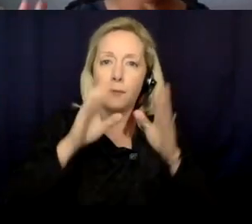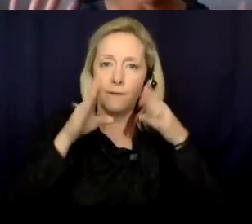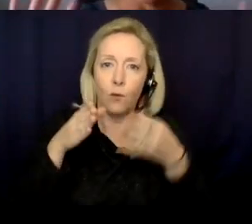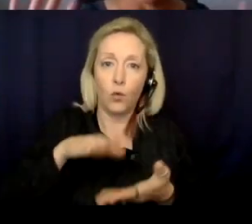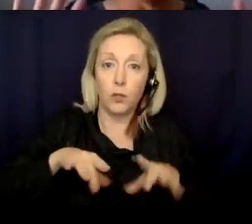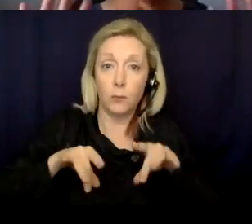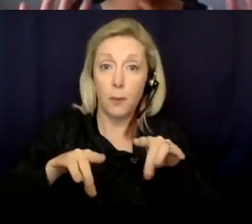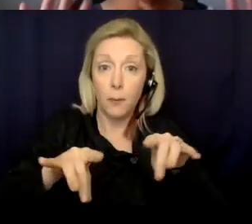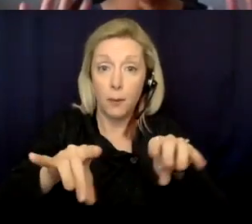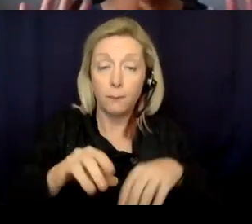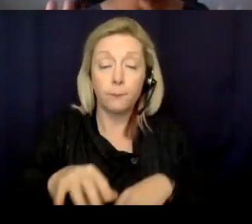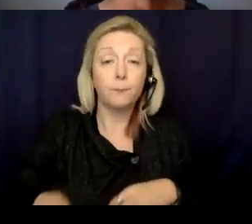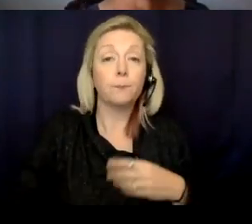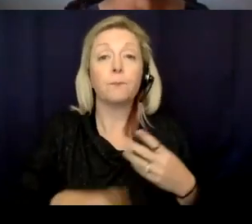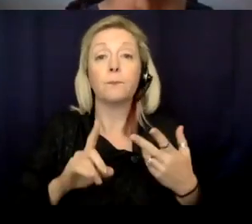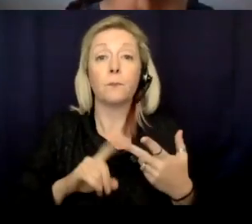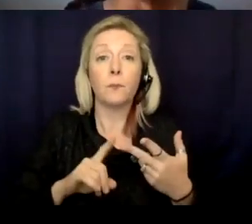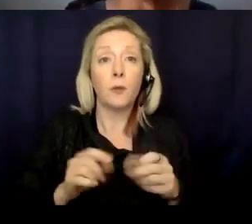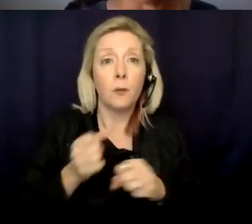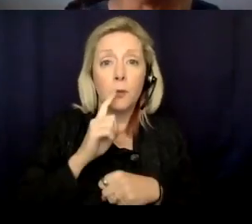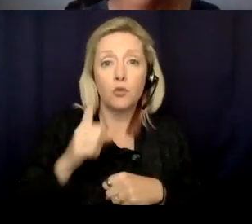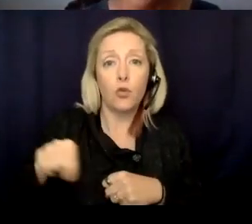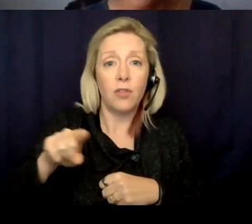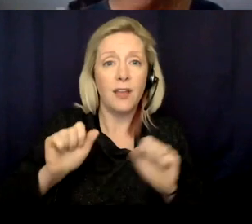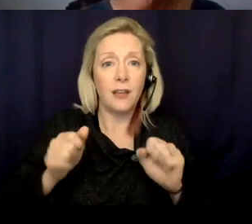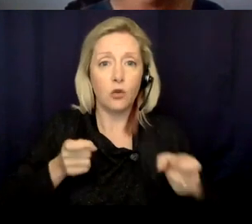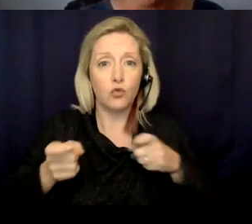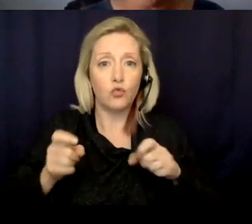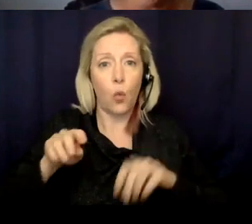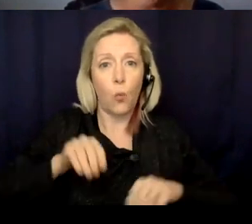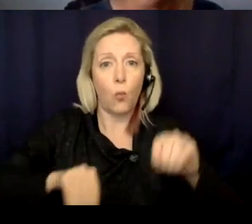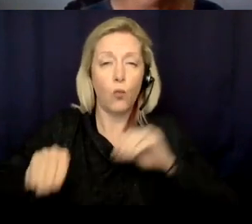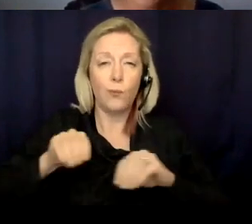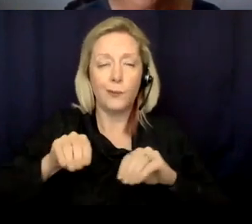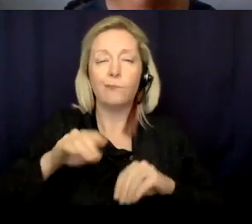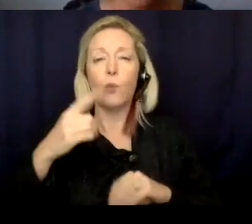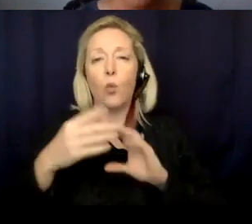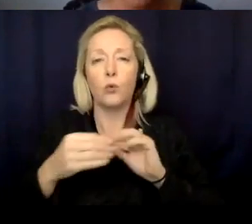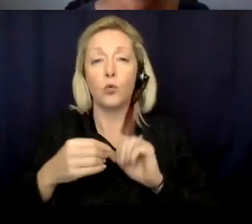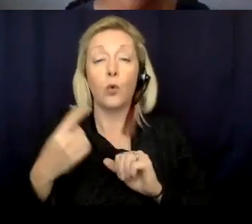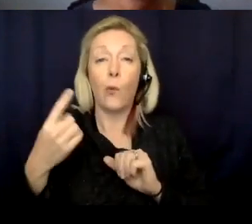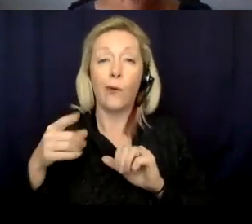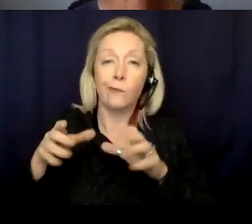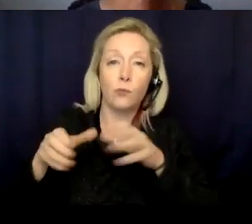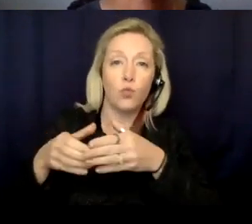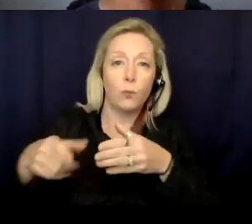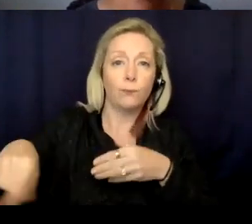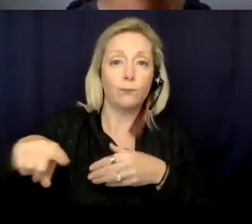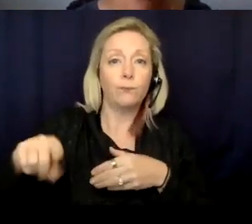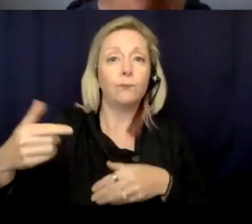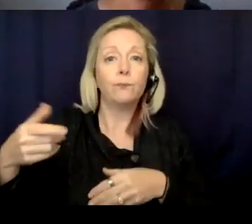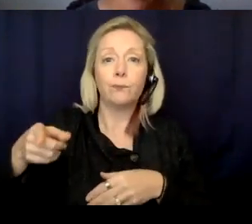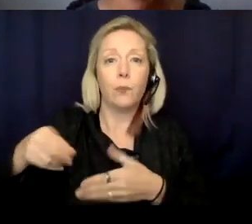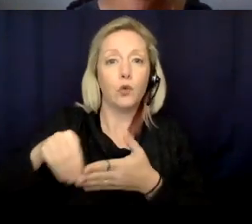they're able to control movement. I was working with a team who had a light box with